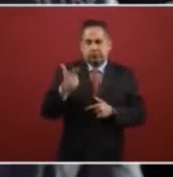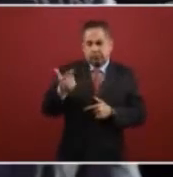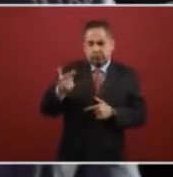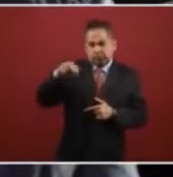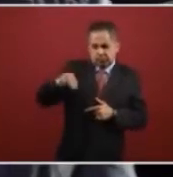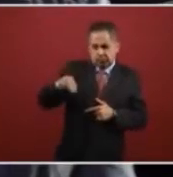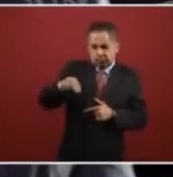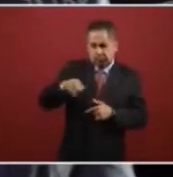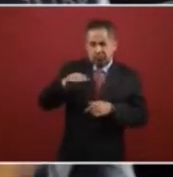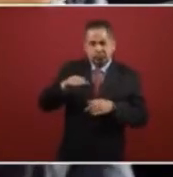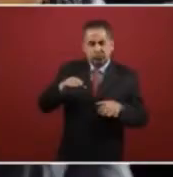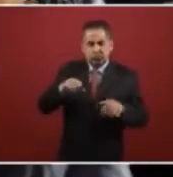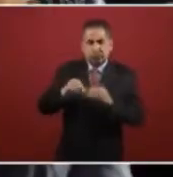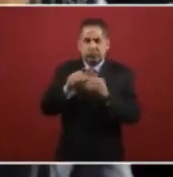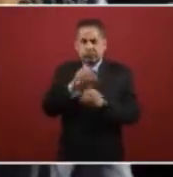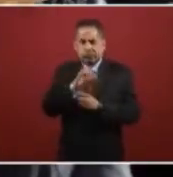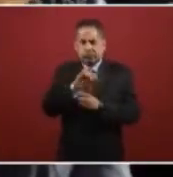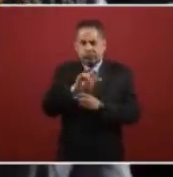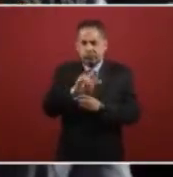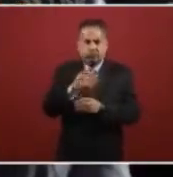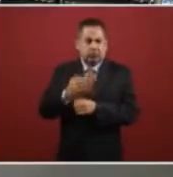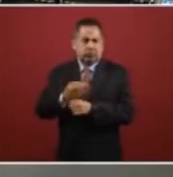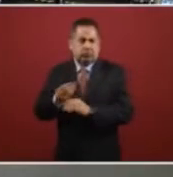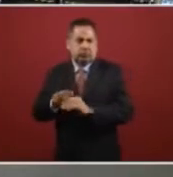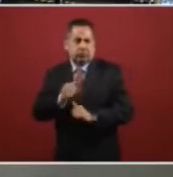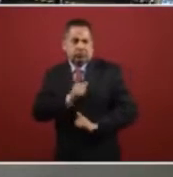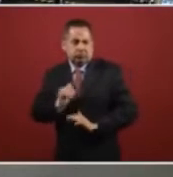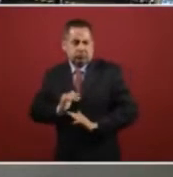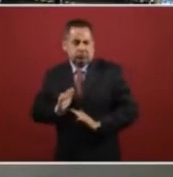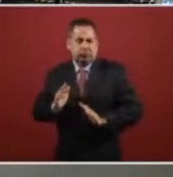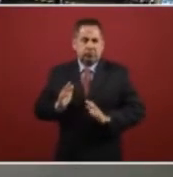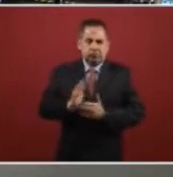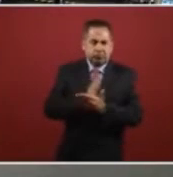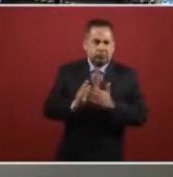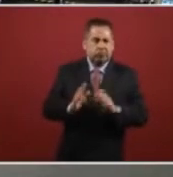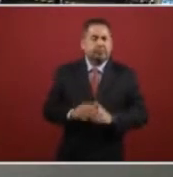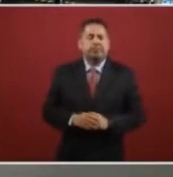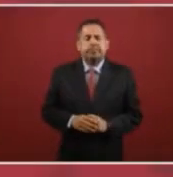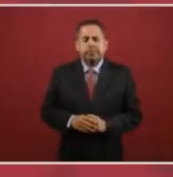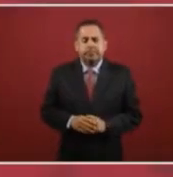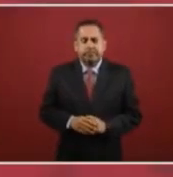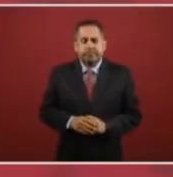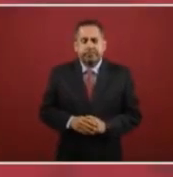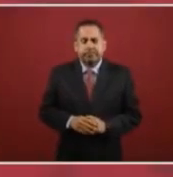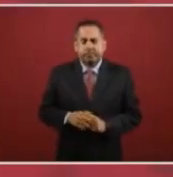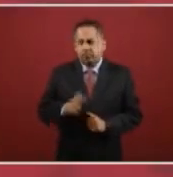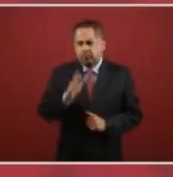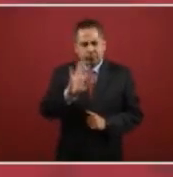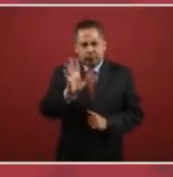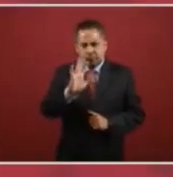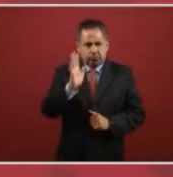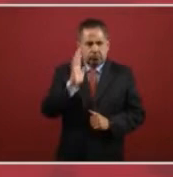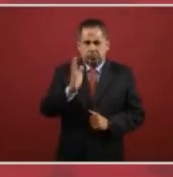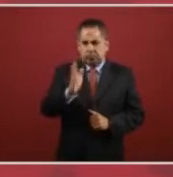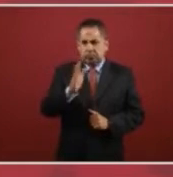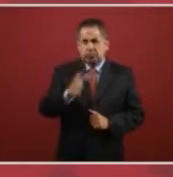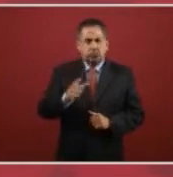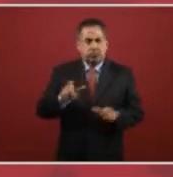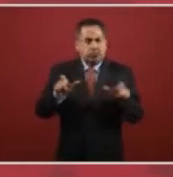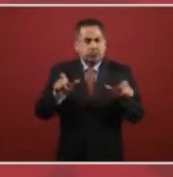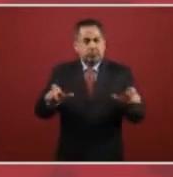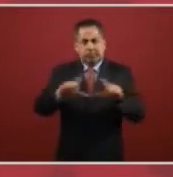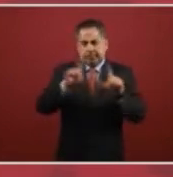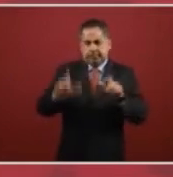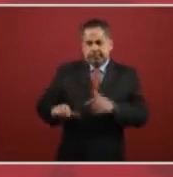will the National Guard will become more civil than military? No, it's been integrated,